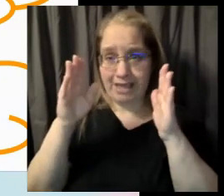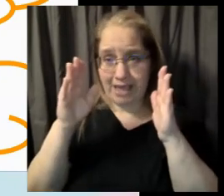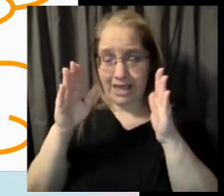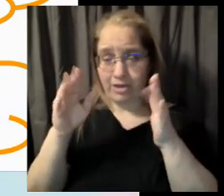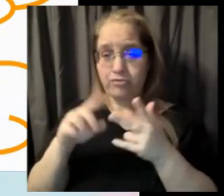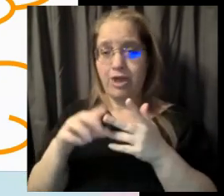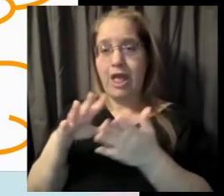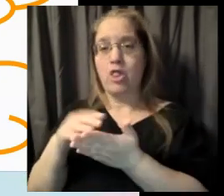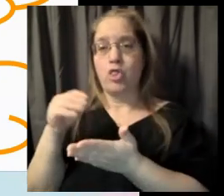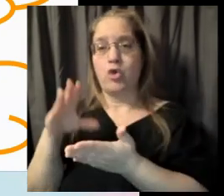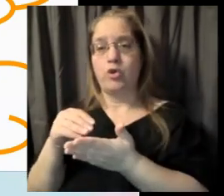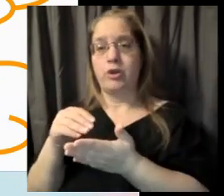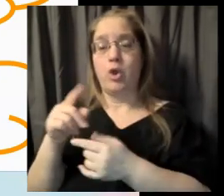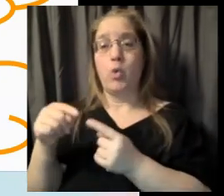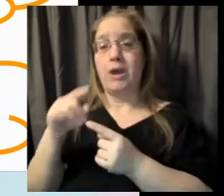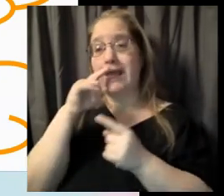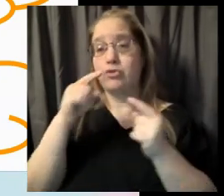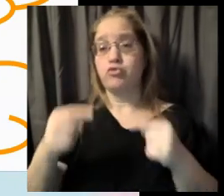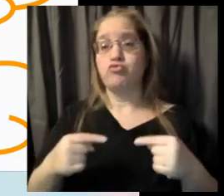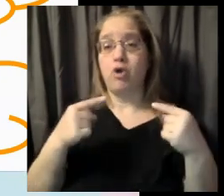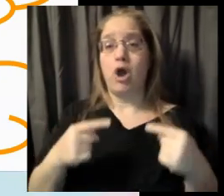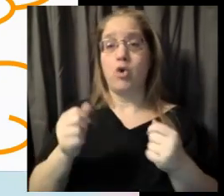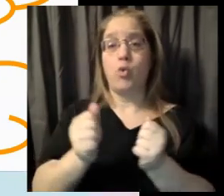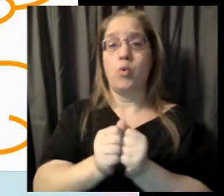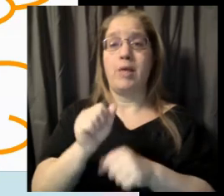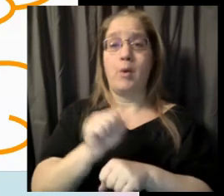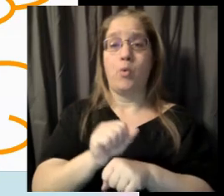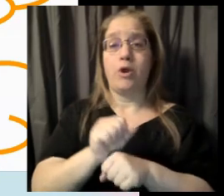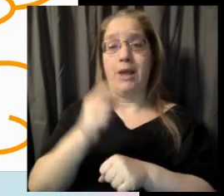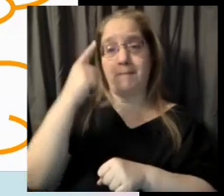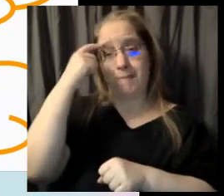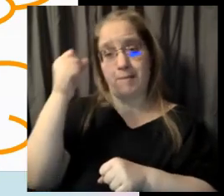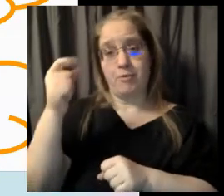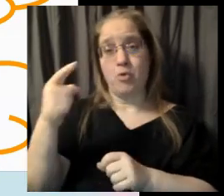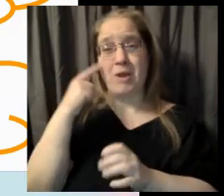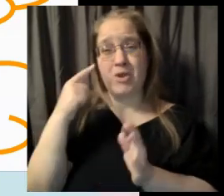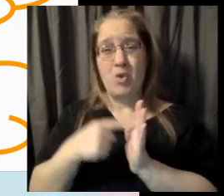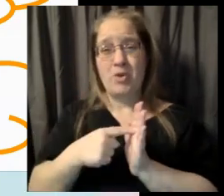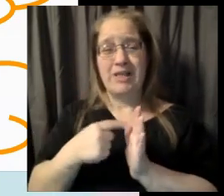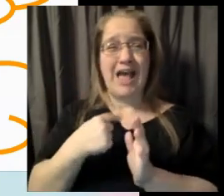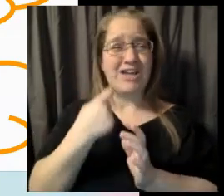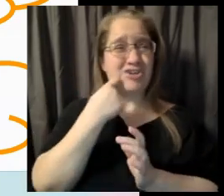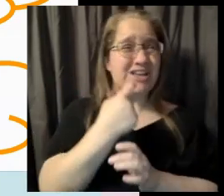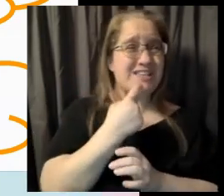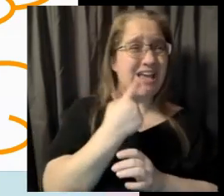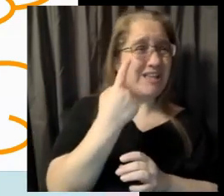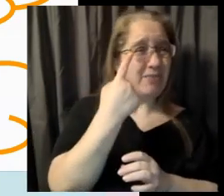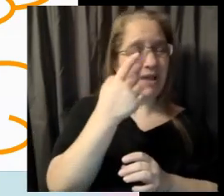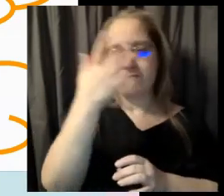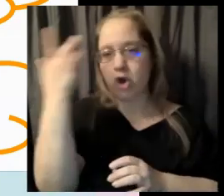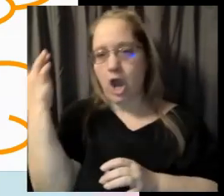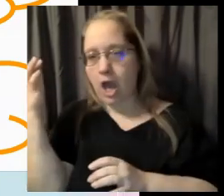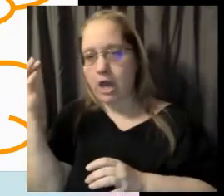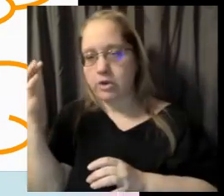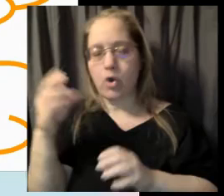When children struggle with working memory, you might notice they forget what was just said, or they lose track